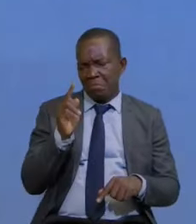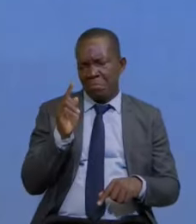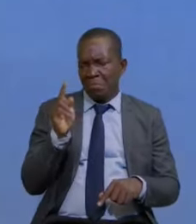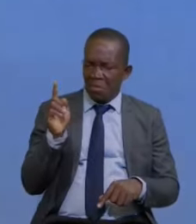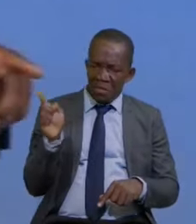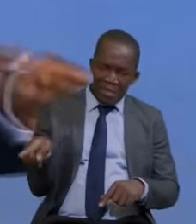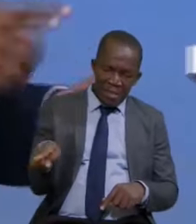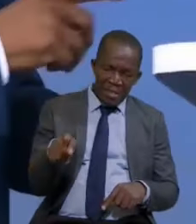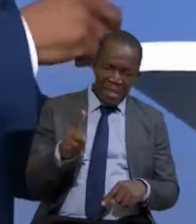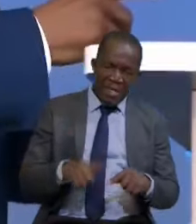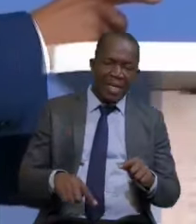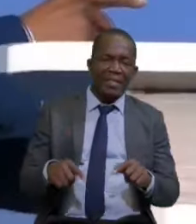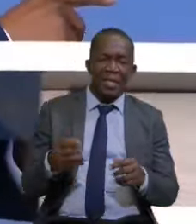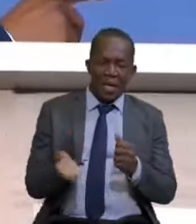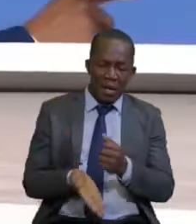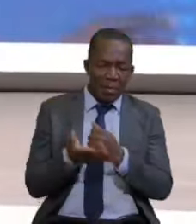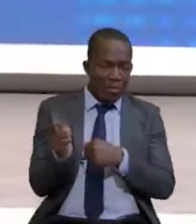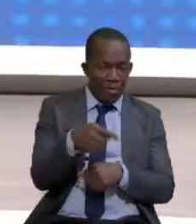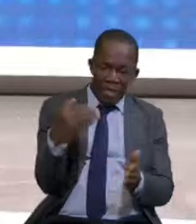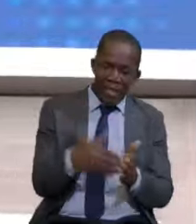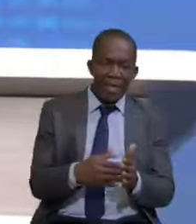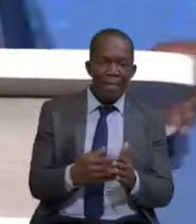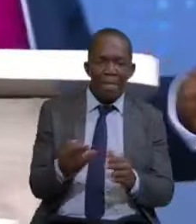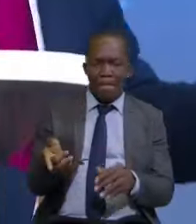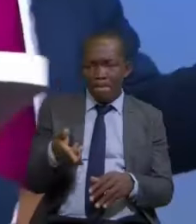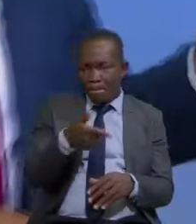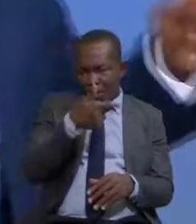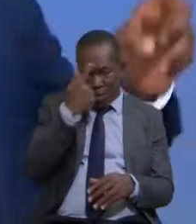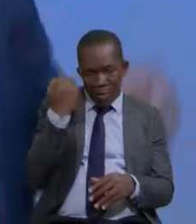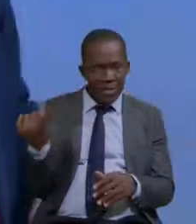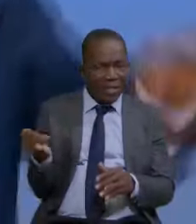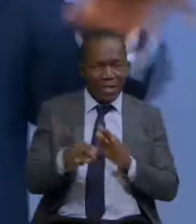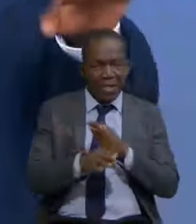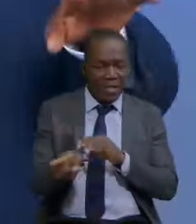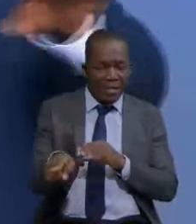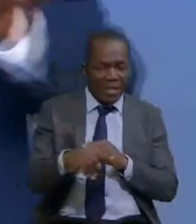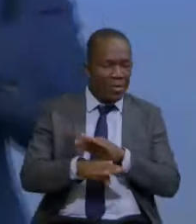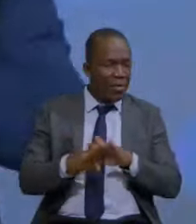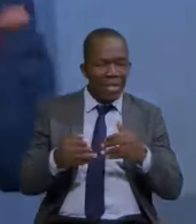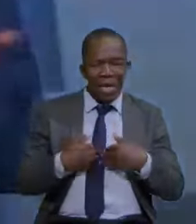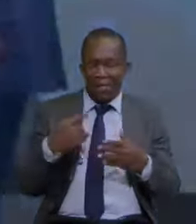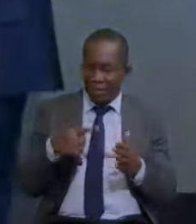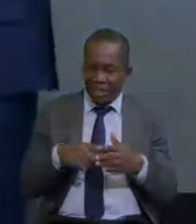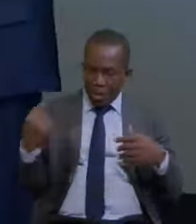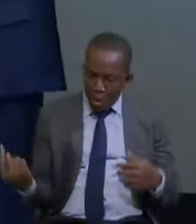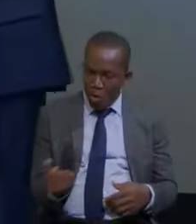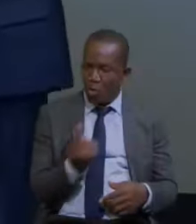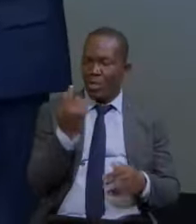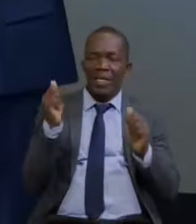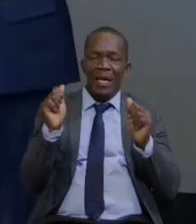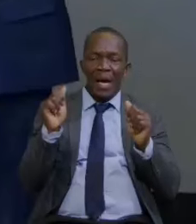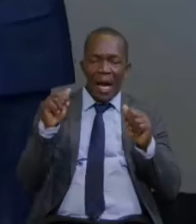have the always abiding ability to help. But in the case of Christ,